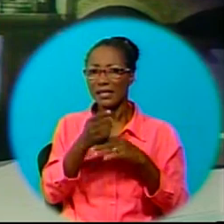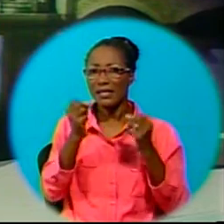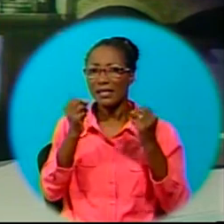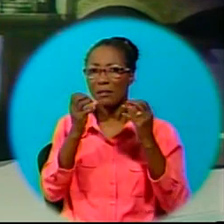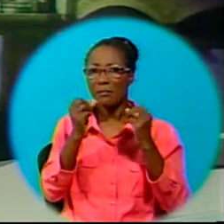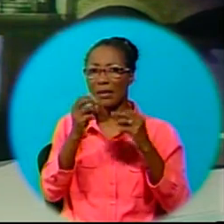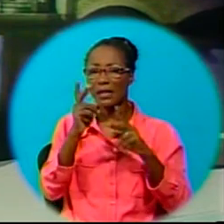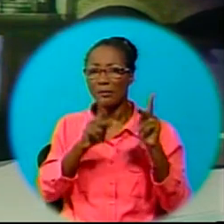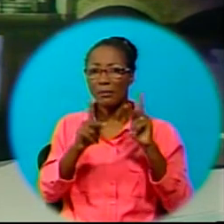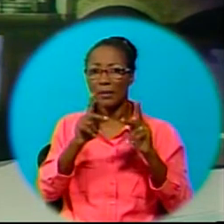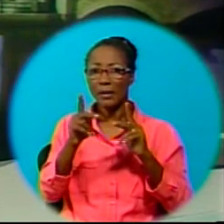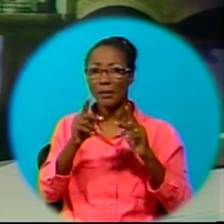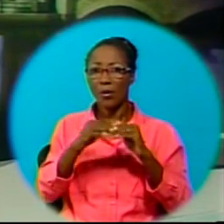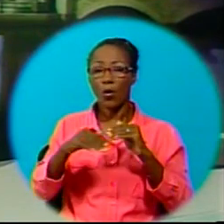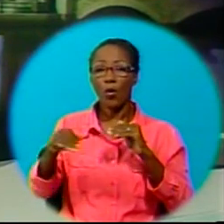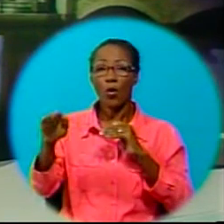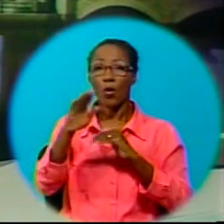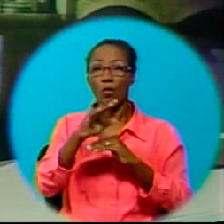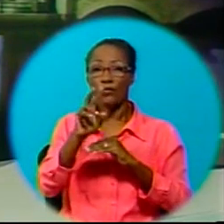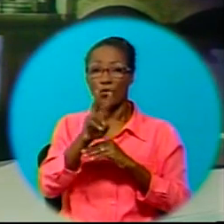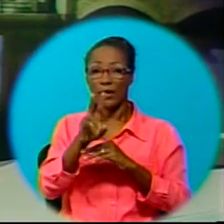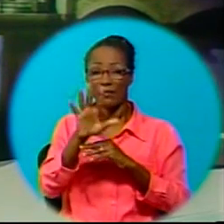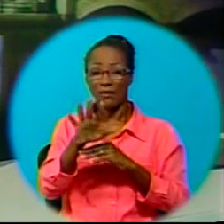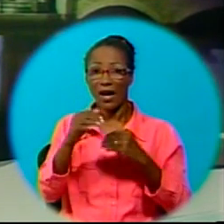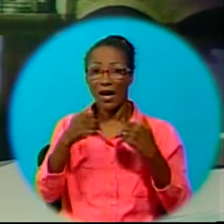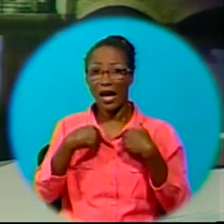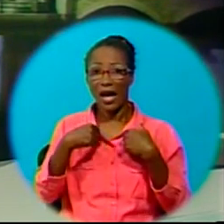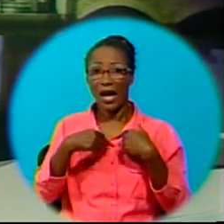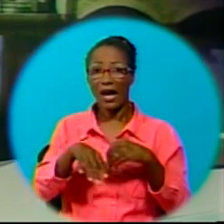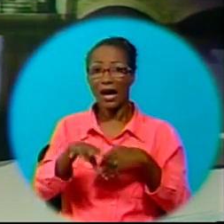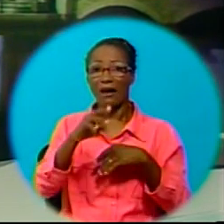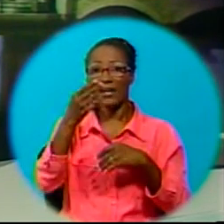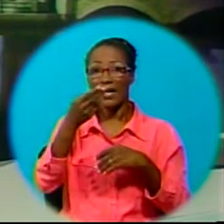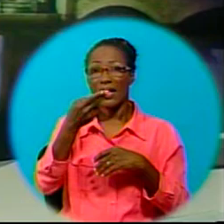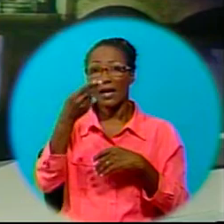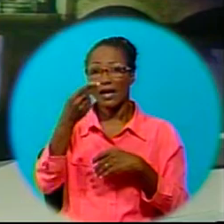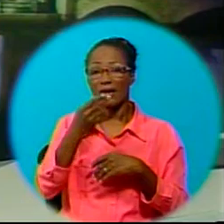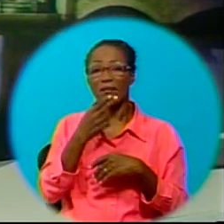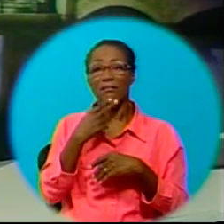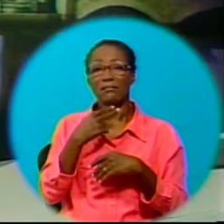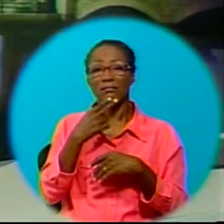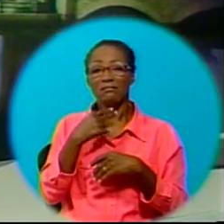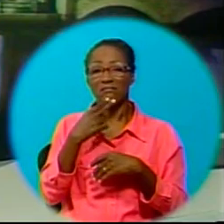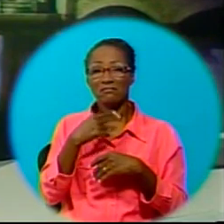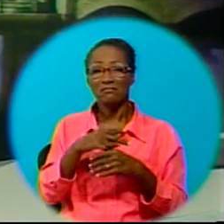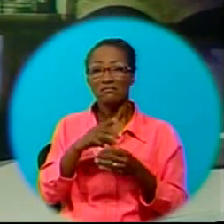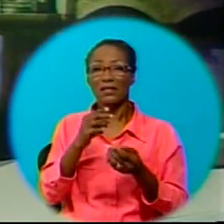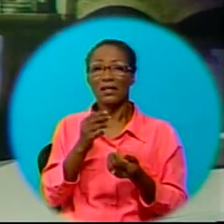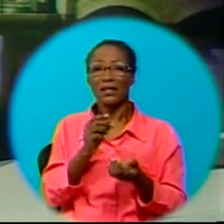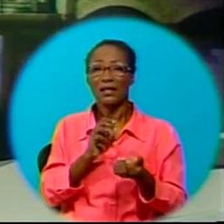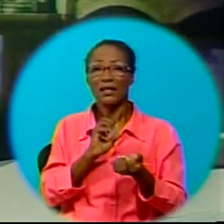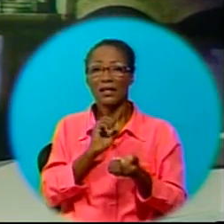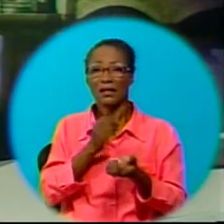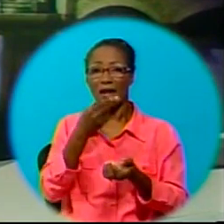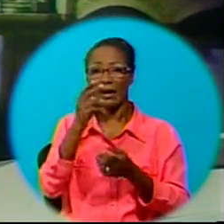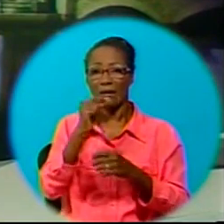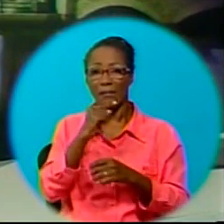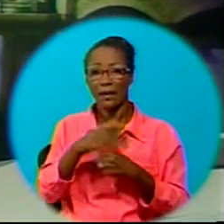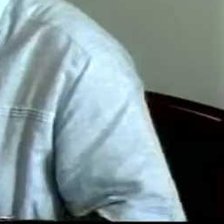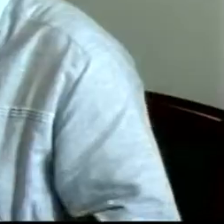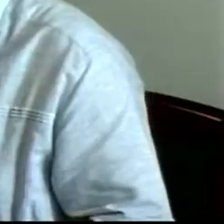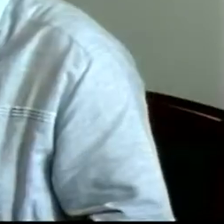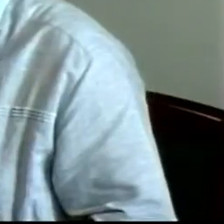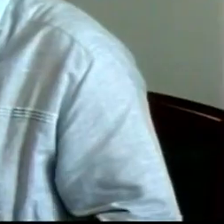the age of 25 with diseases like hypertension, diabetes, and obesity. I